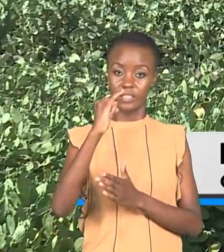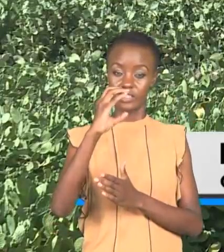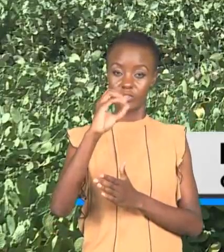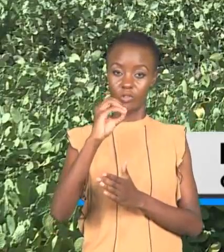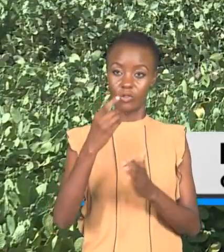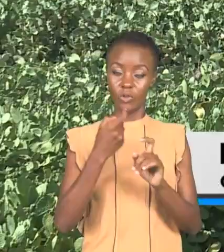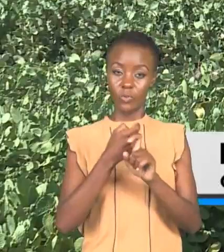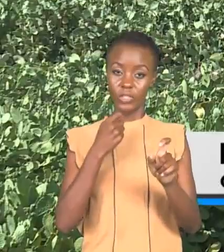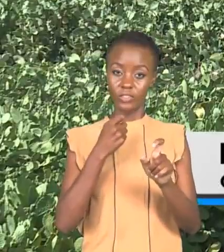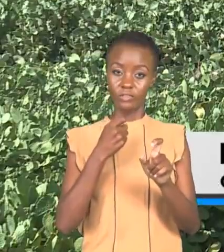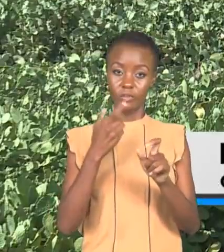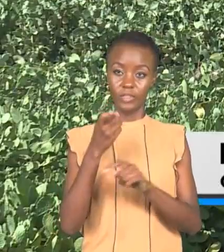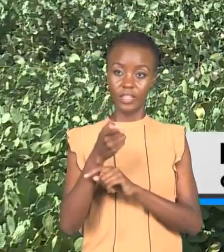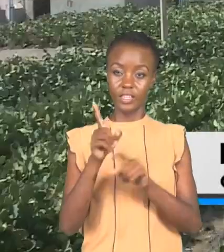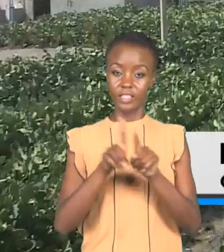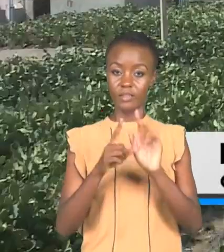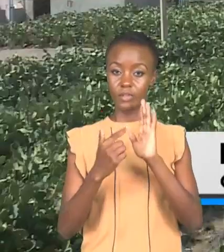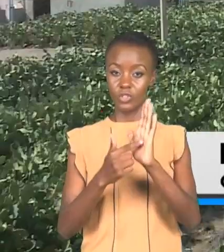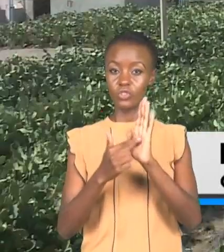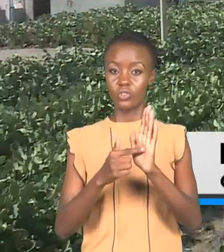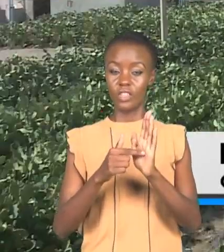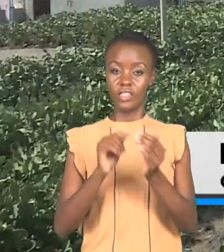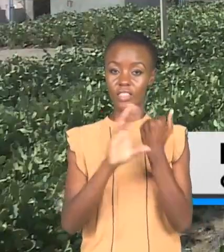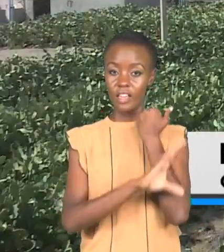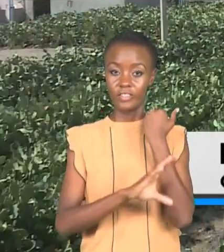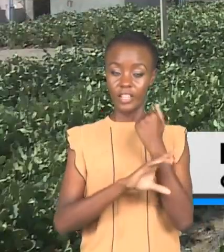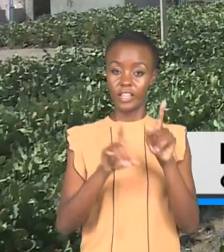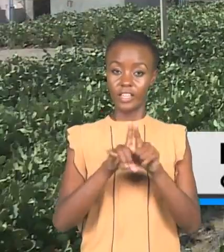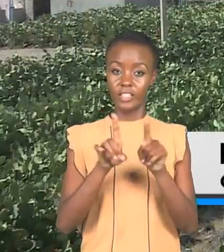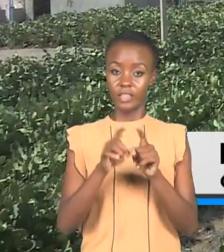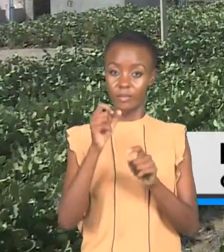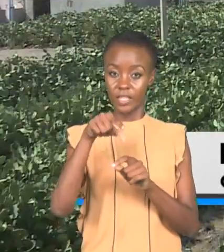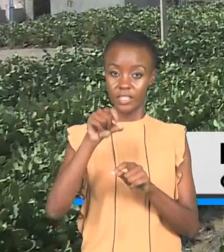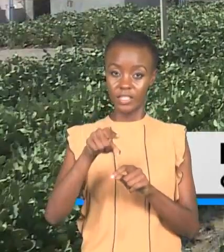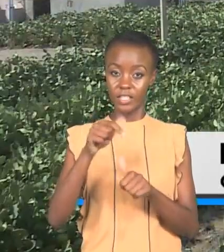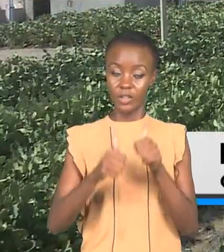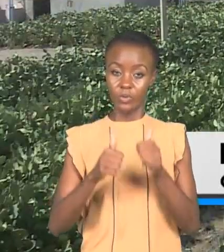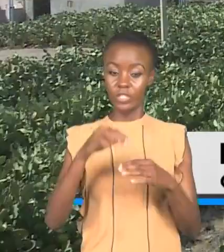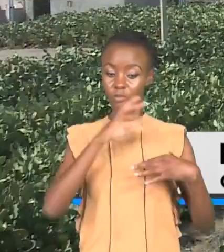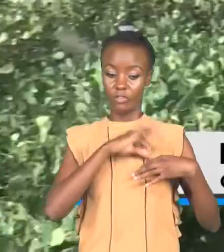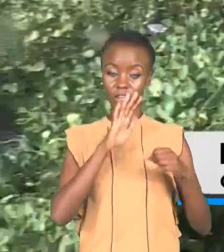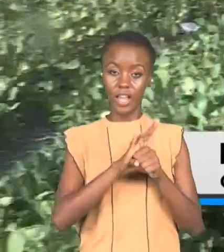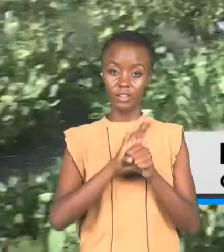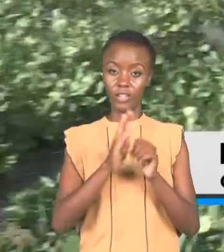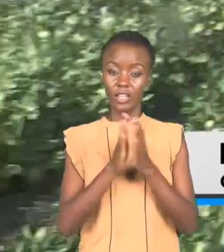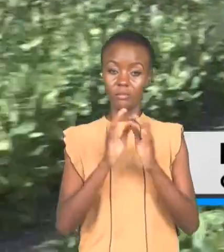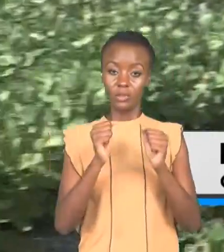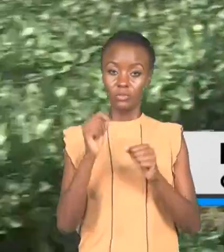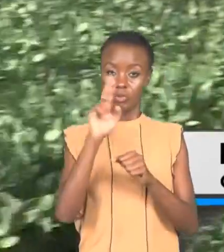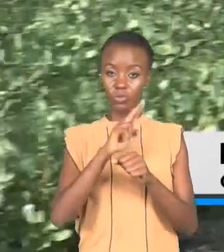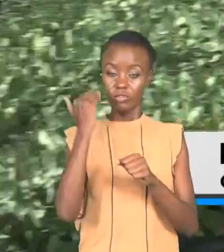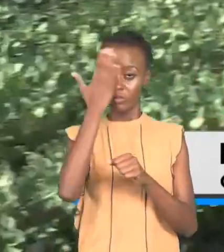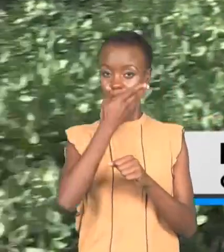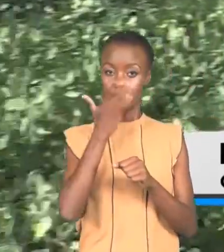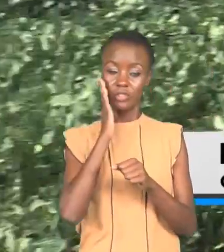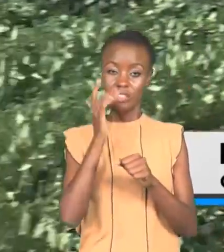and figures on its national flag. Oil extracted from the seeds of fruit has antioxidant benefits and is used in cosmetics for its